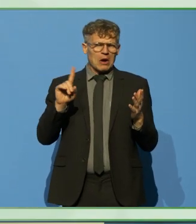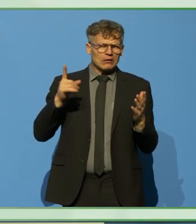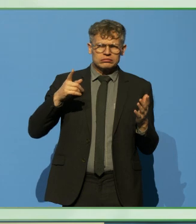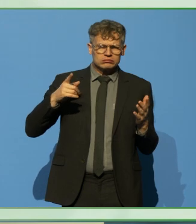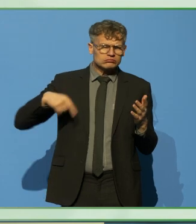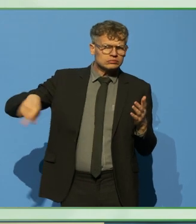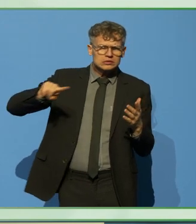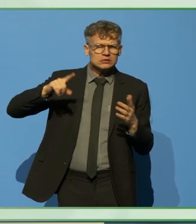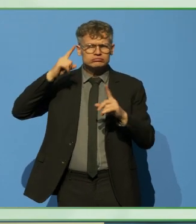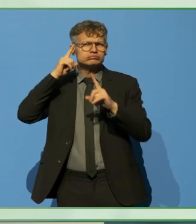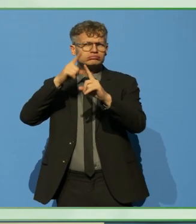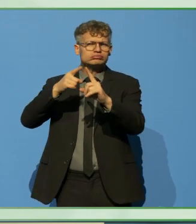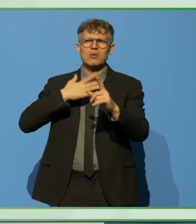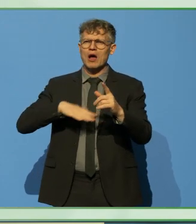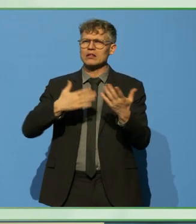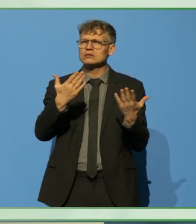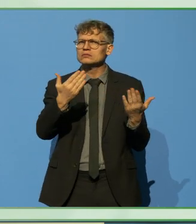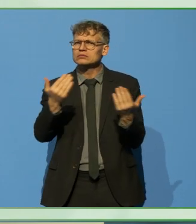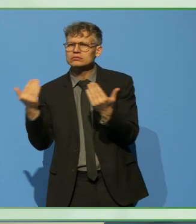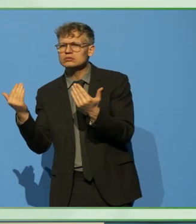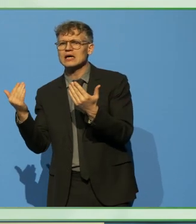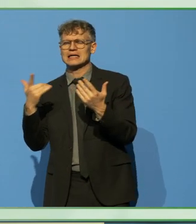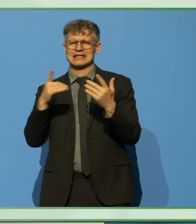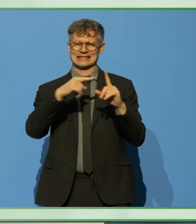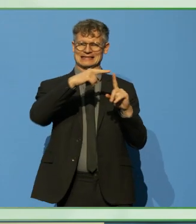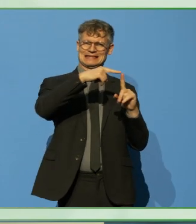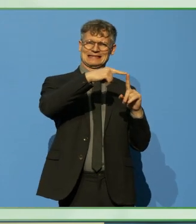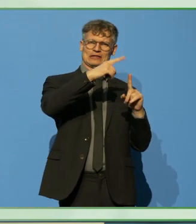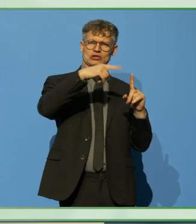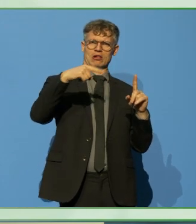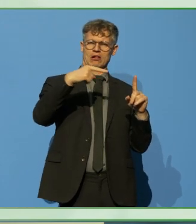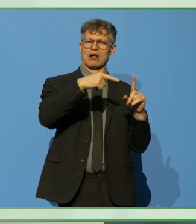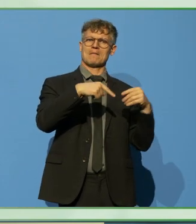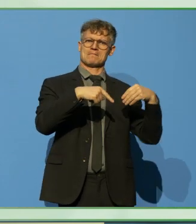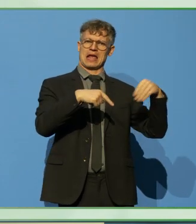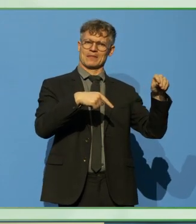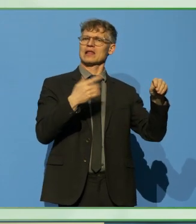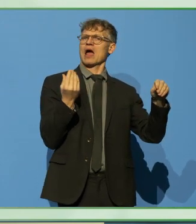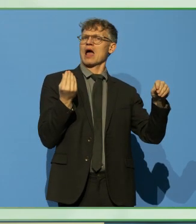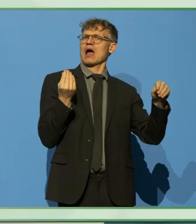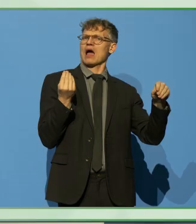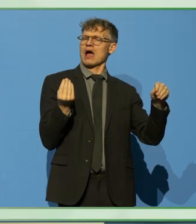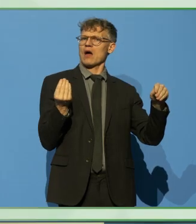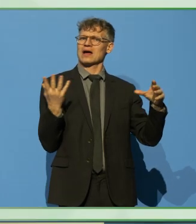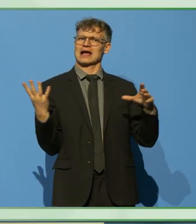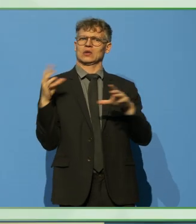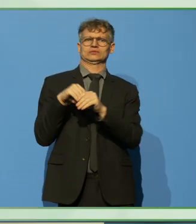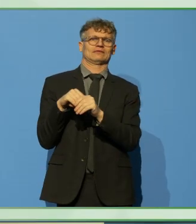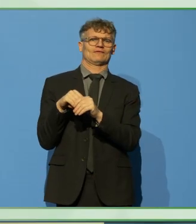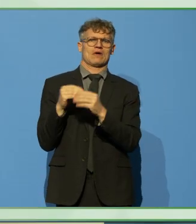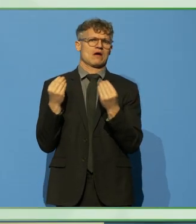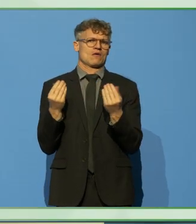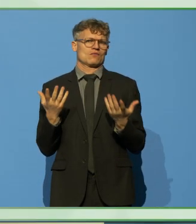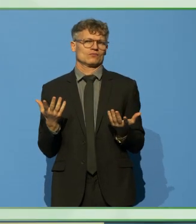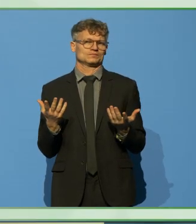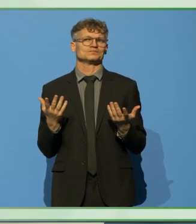what does a digital means of payment need in order to be inclusive. And we were told to do our presentations